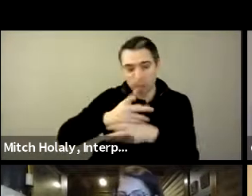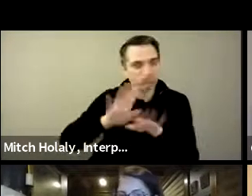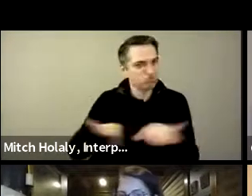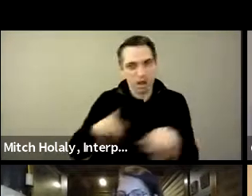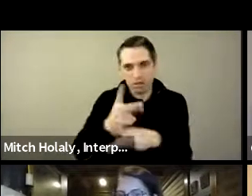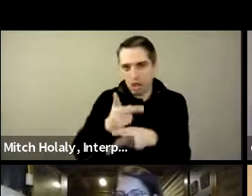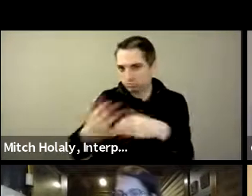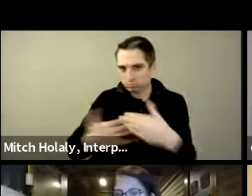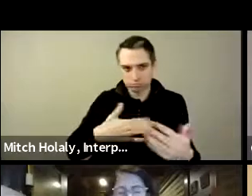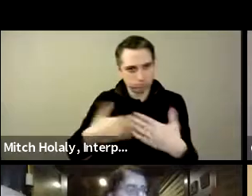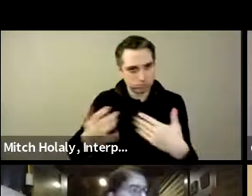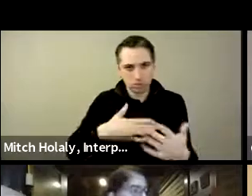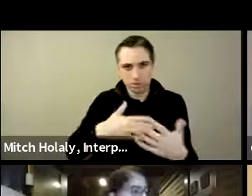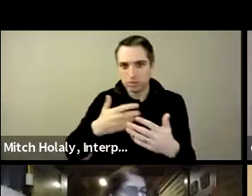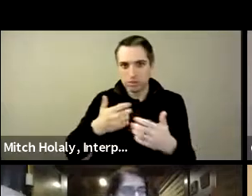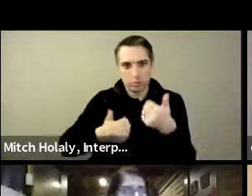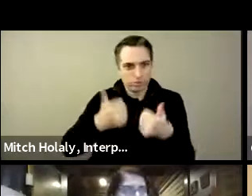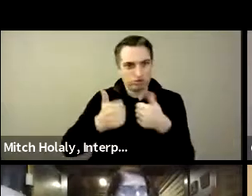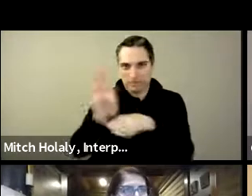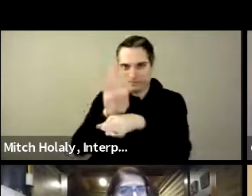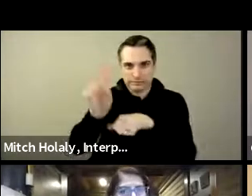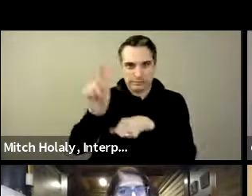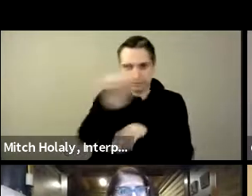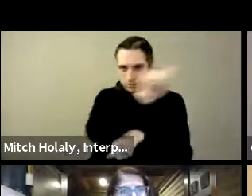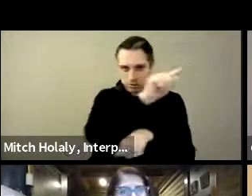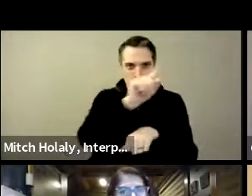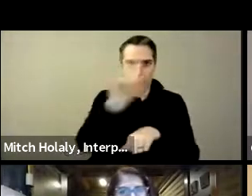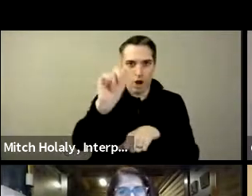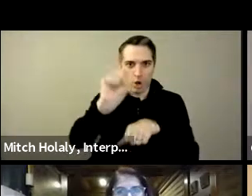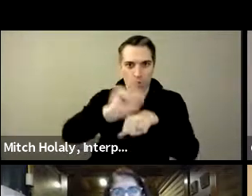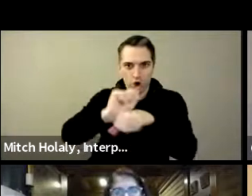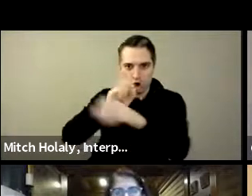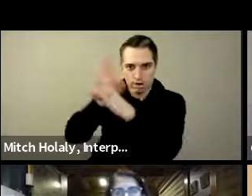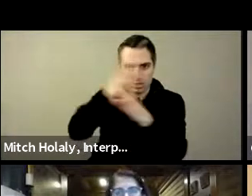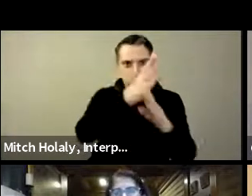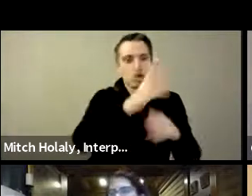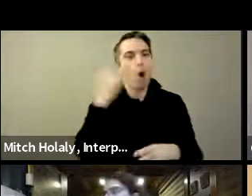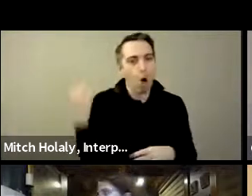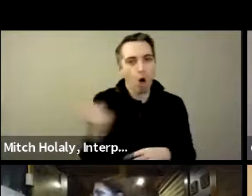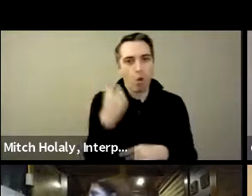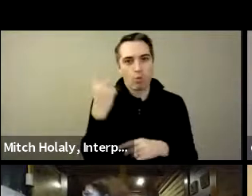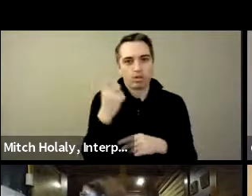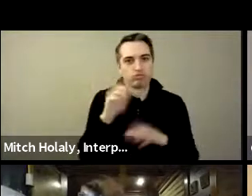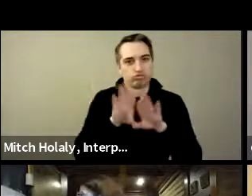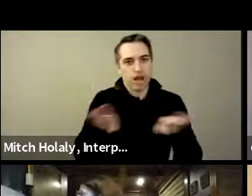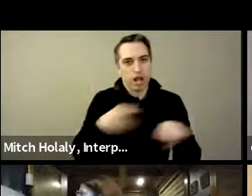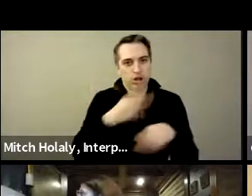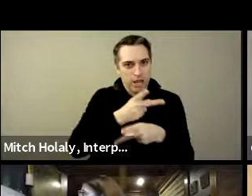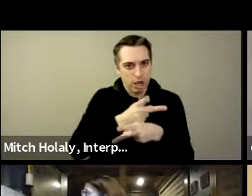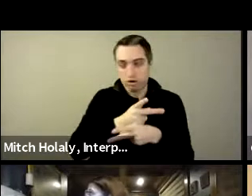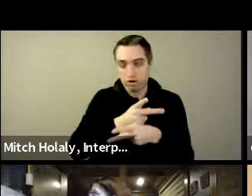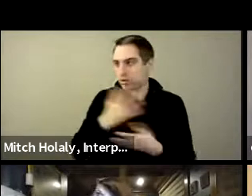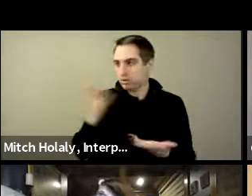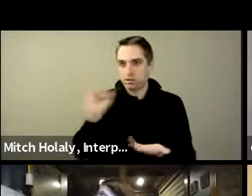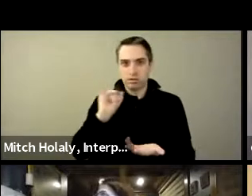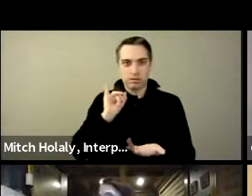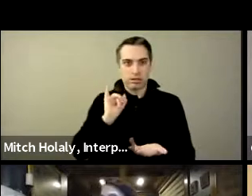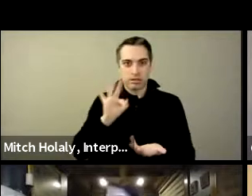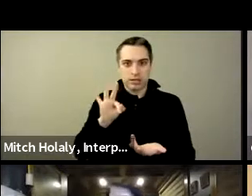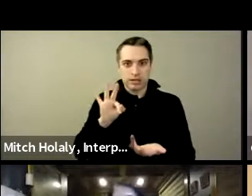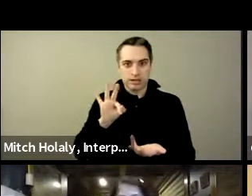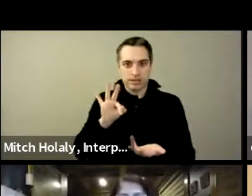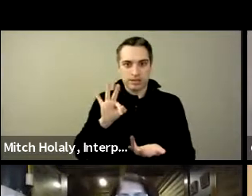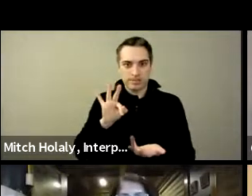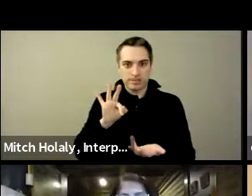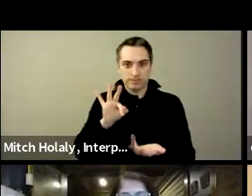industry or the sector that folks worked in, that was a concern. If I was going to be at home, I would not be paying the dollars